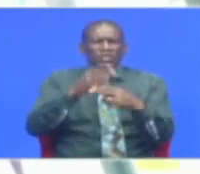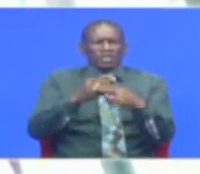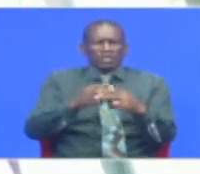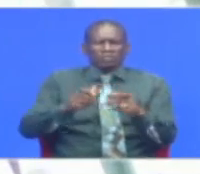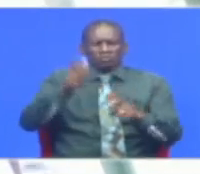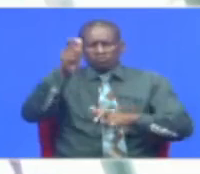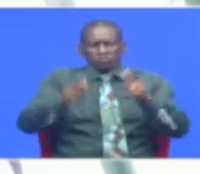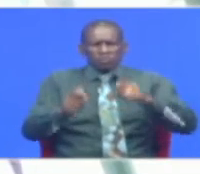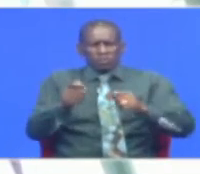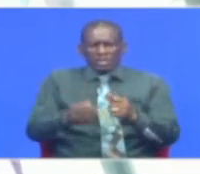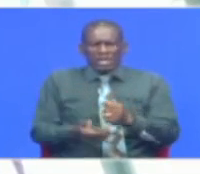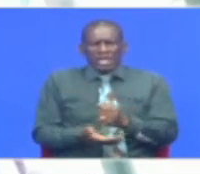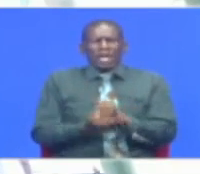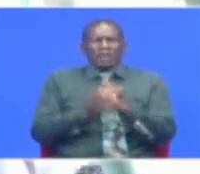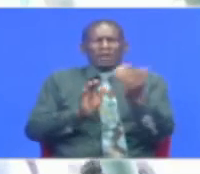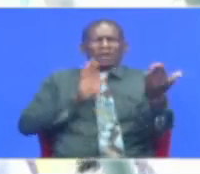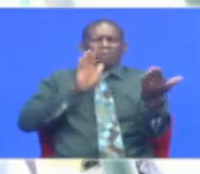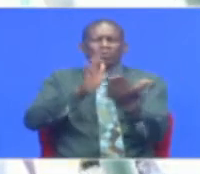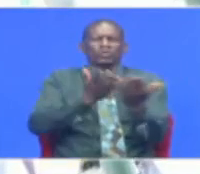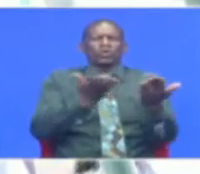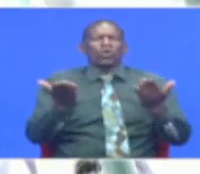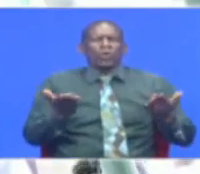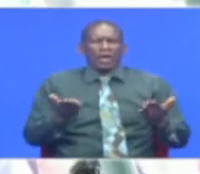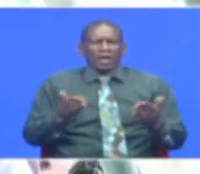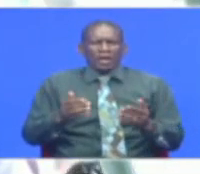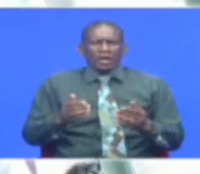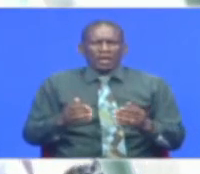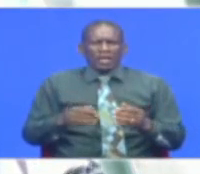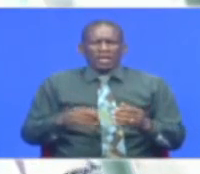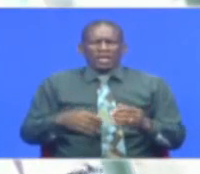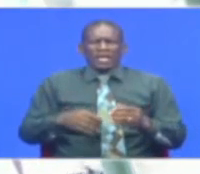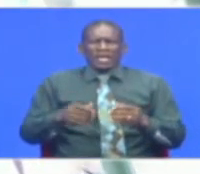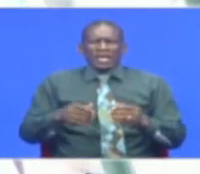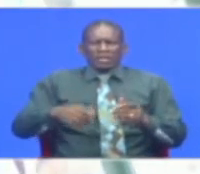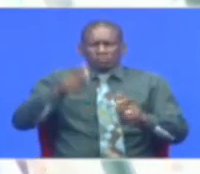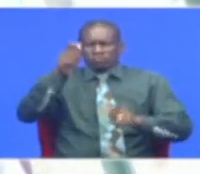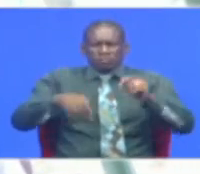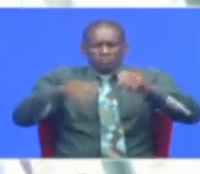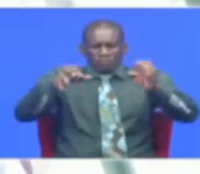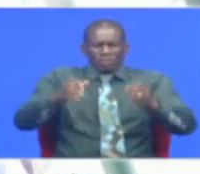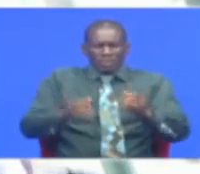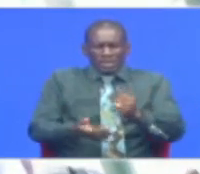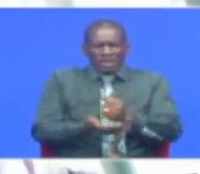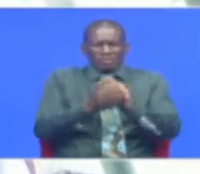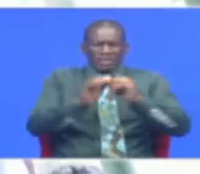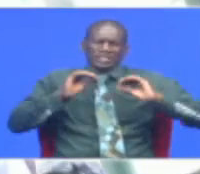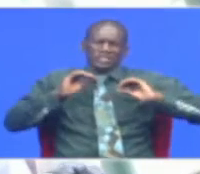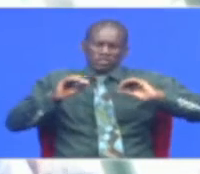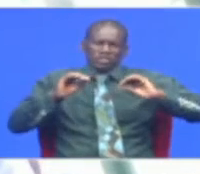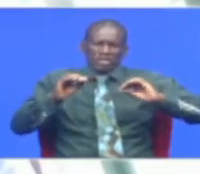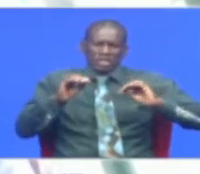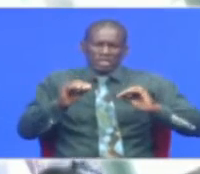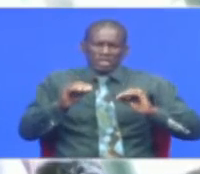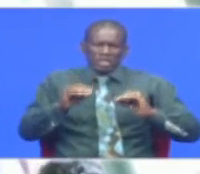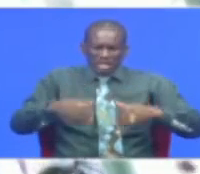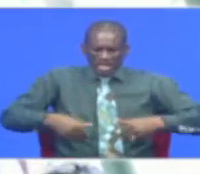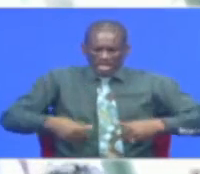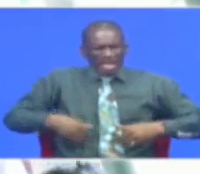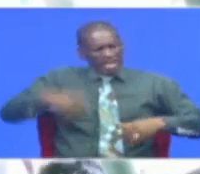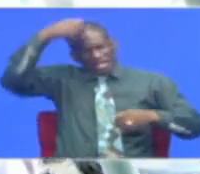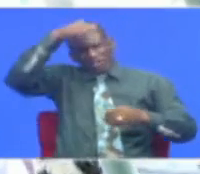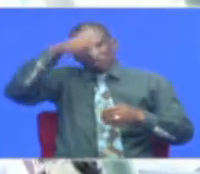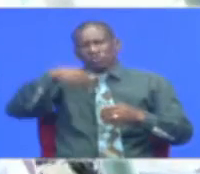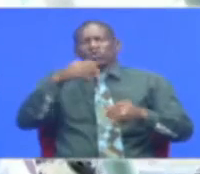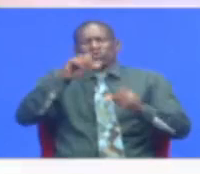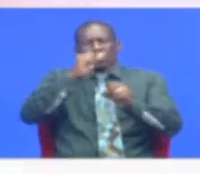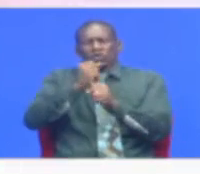farm assistant approach, whereby a dairy farm assistant is a technically trained young graduate who would work